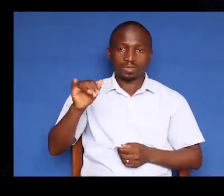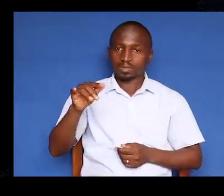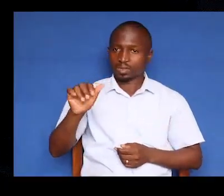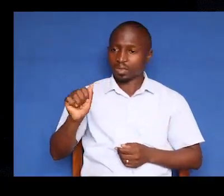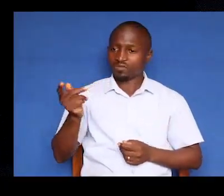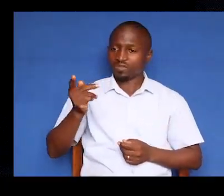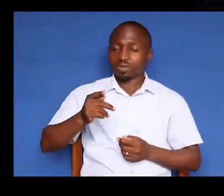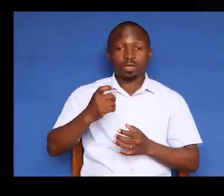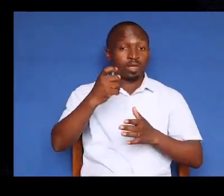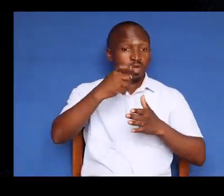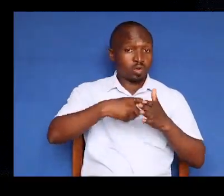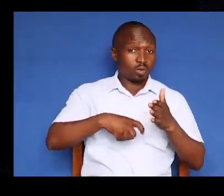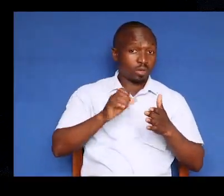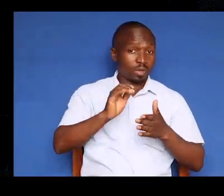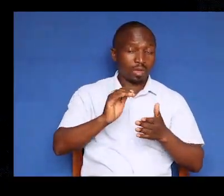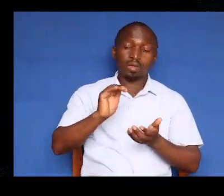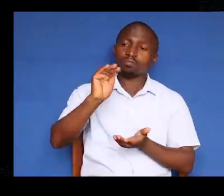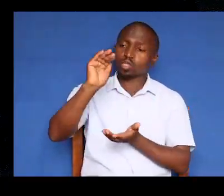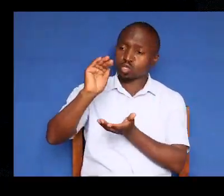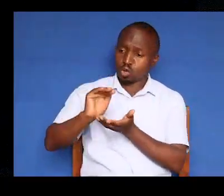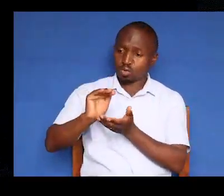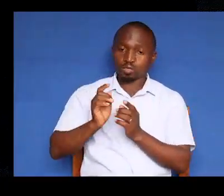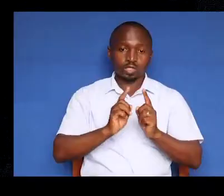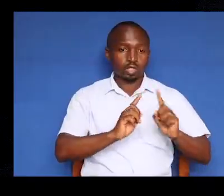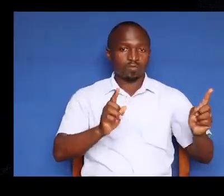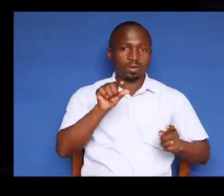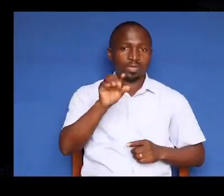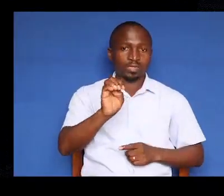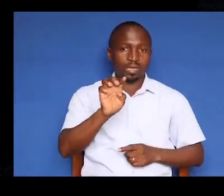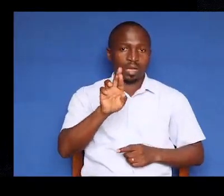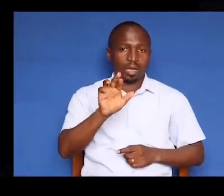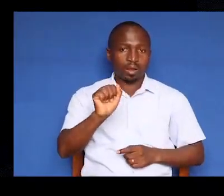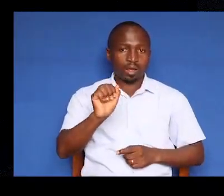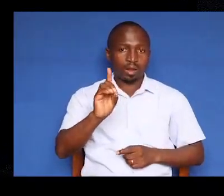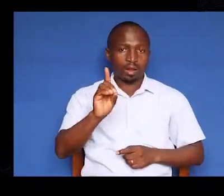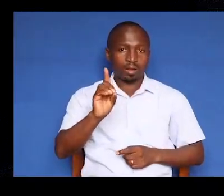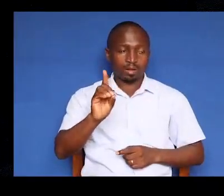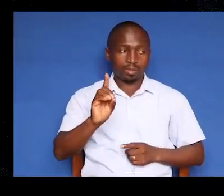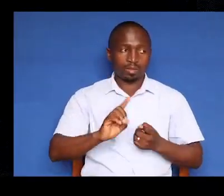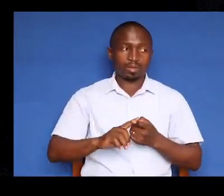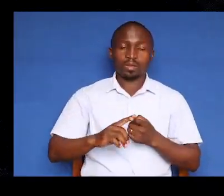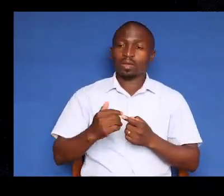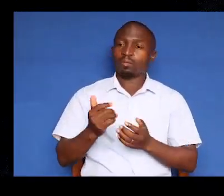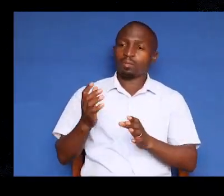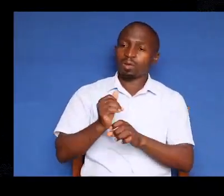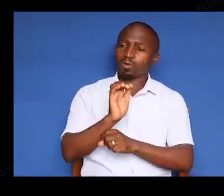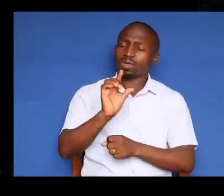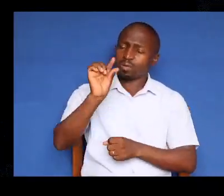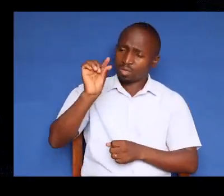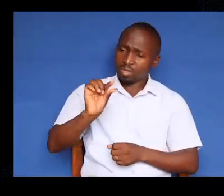also pay low compared to Gerard, who has very low